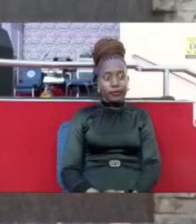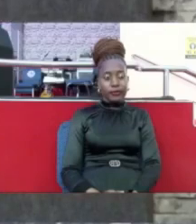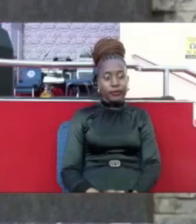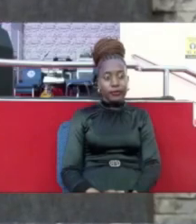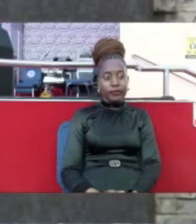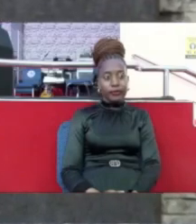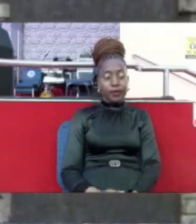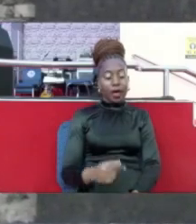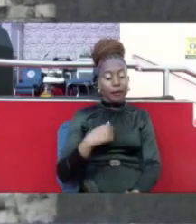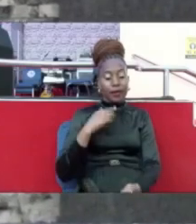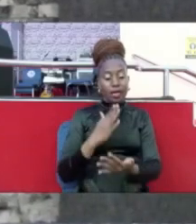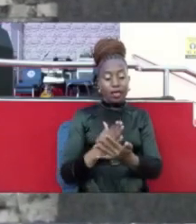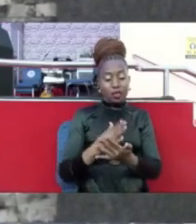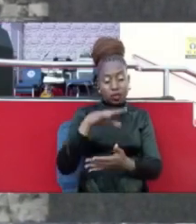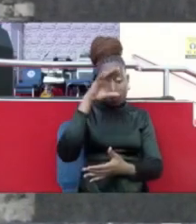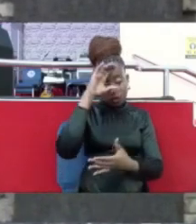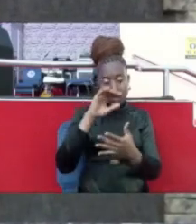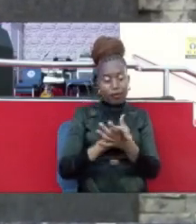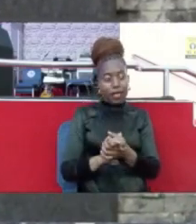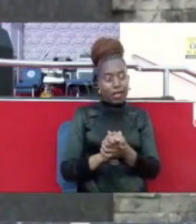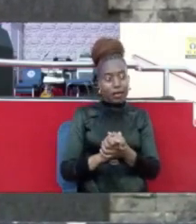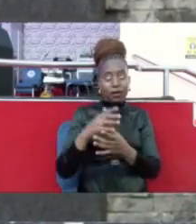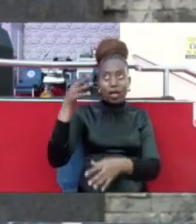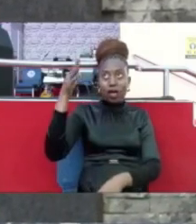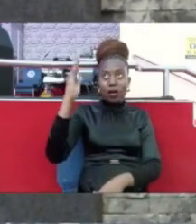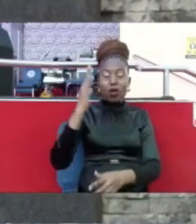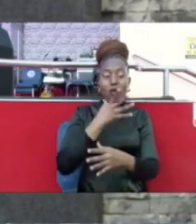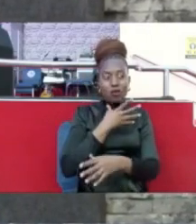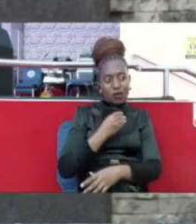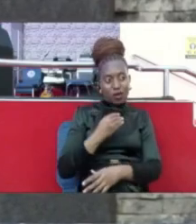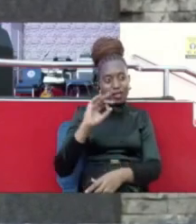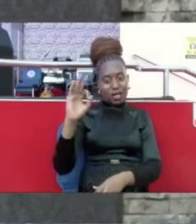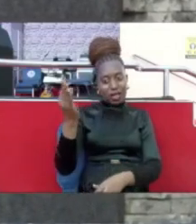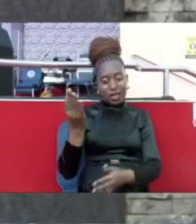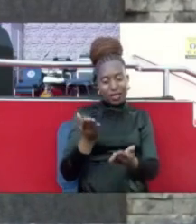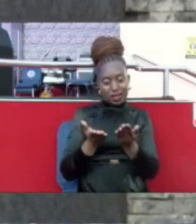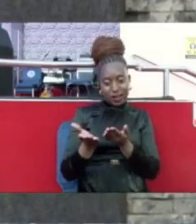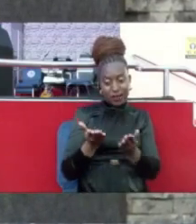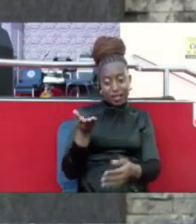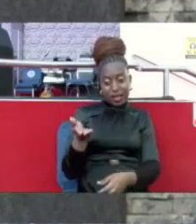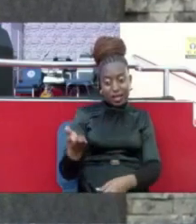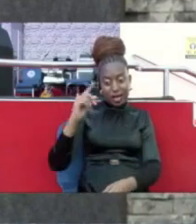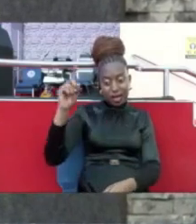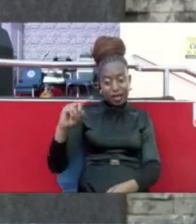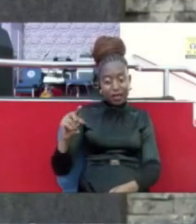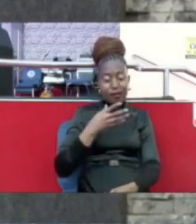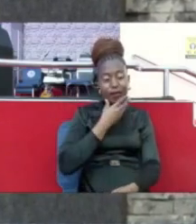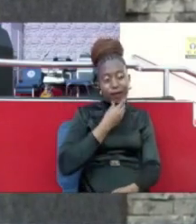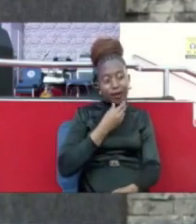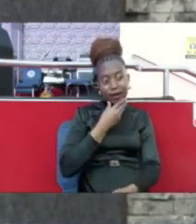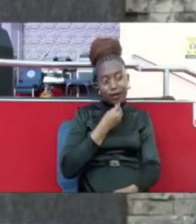I really believe that God wants a third service at Zimmerman. Naamini kwamba Mungu anataka ibada ya tatu hapa Zimmerman.